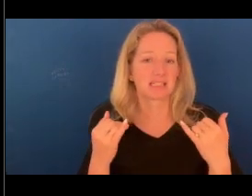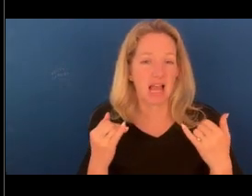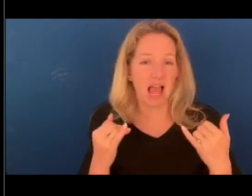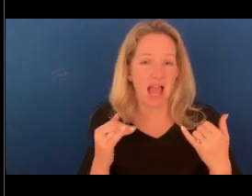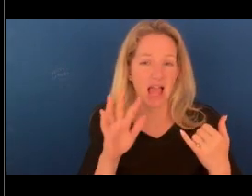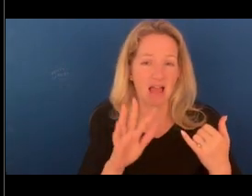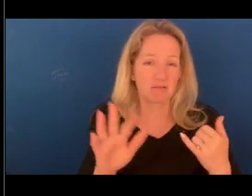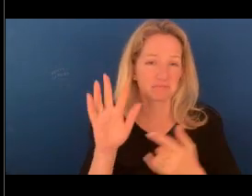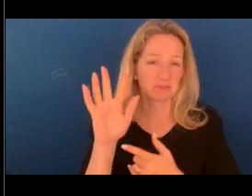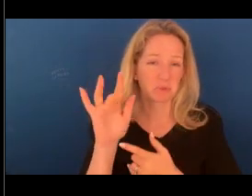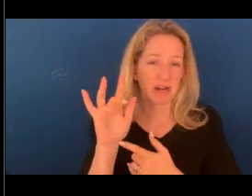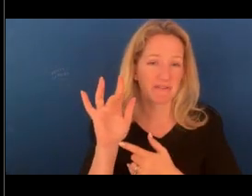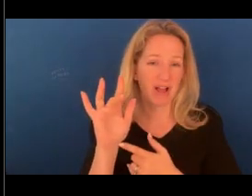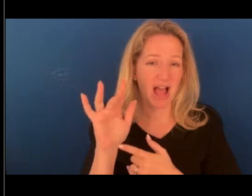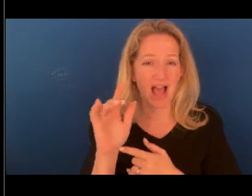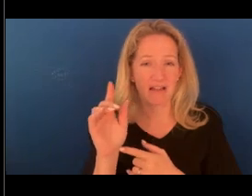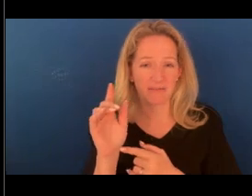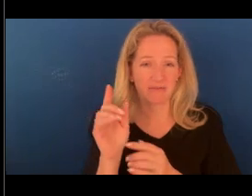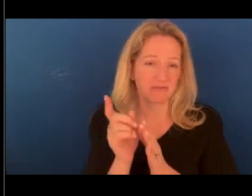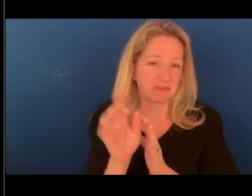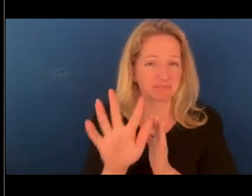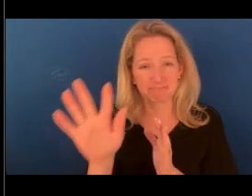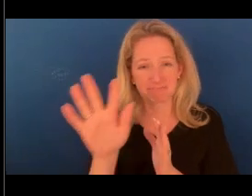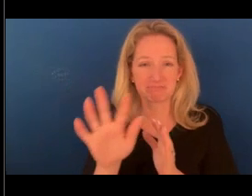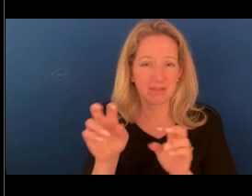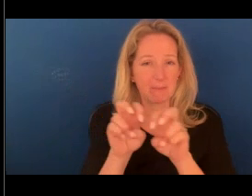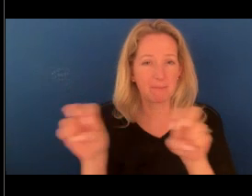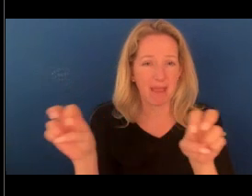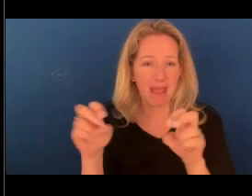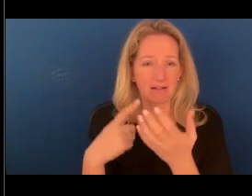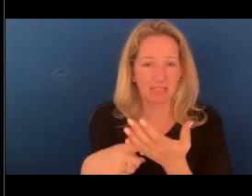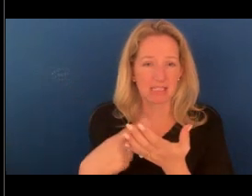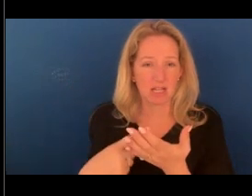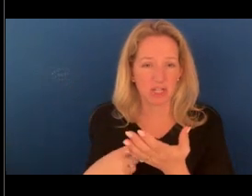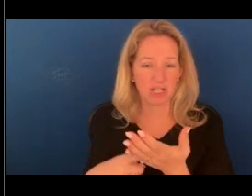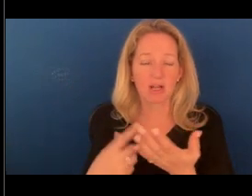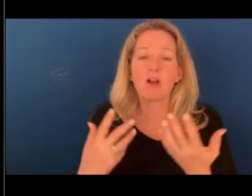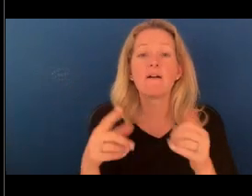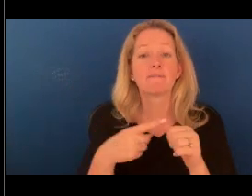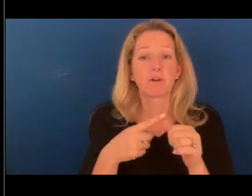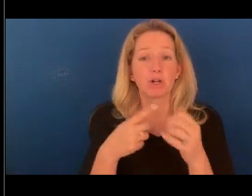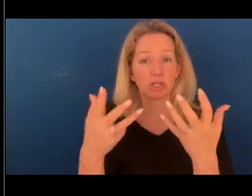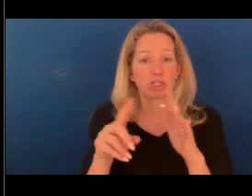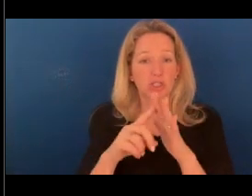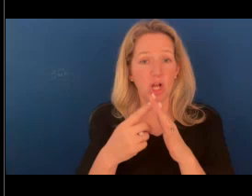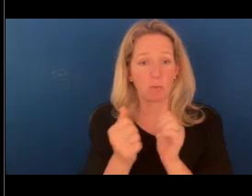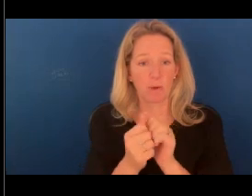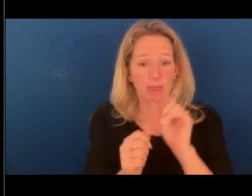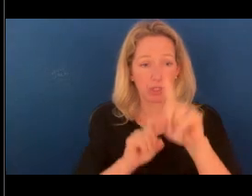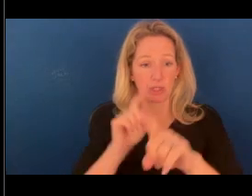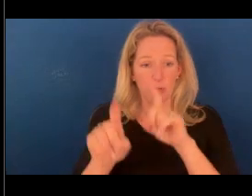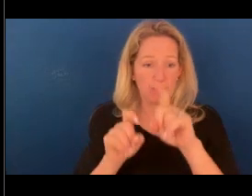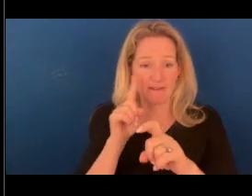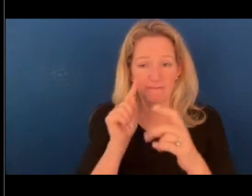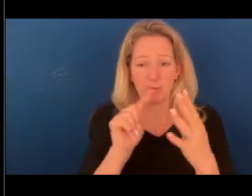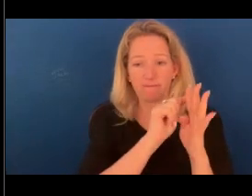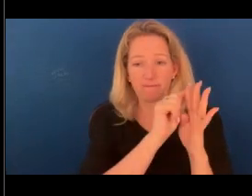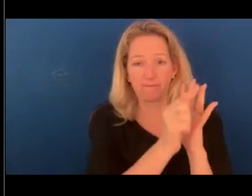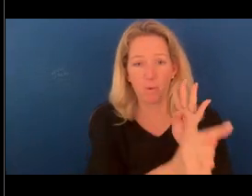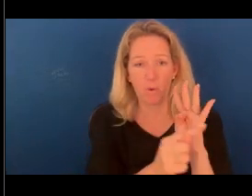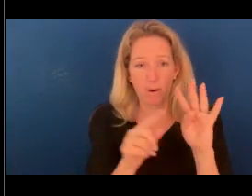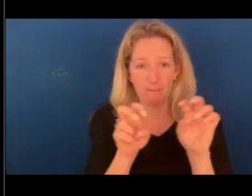25-ish minute panel discussion now, and we want to start off with a Q&A from the audience for our 4 wonderful panelists. So